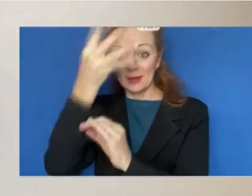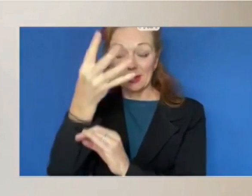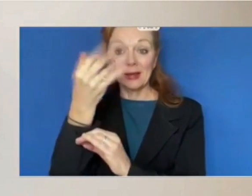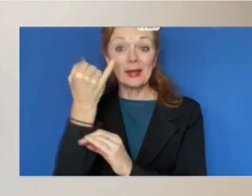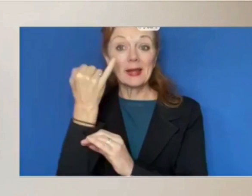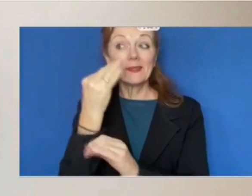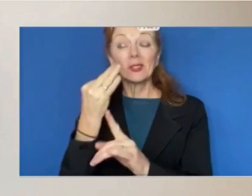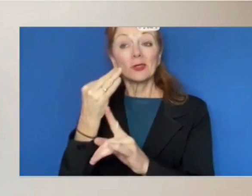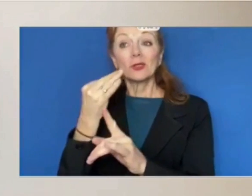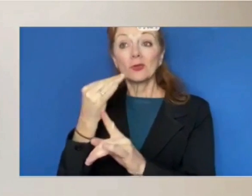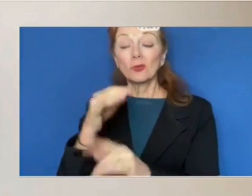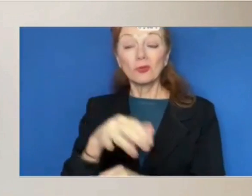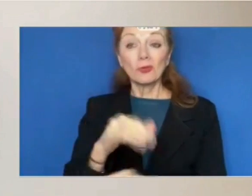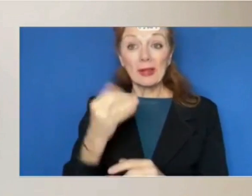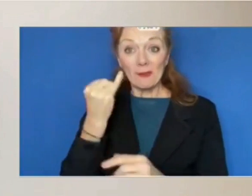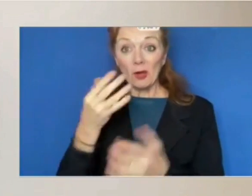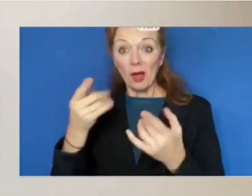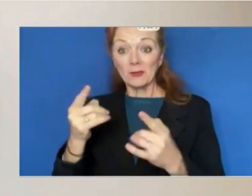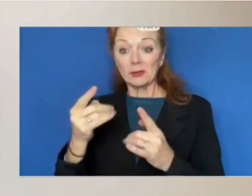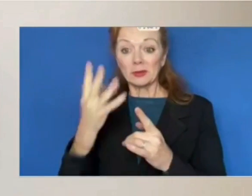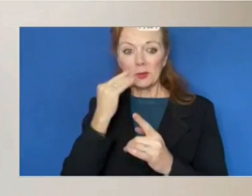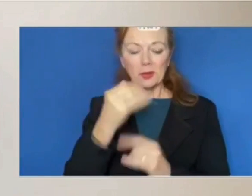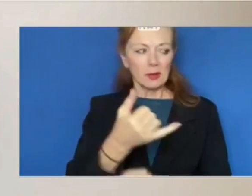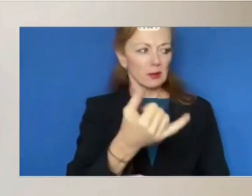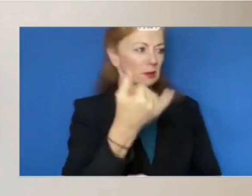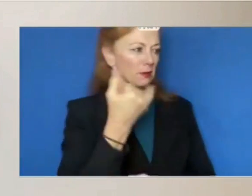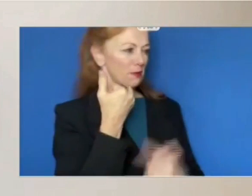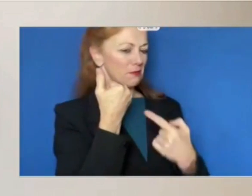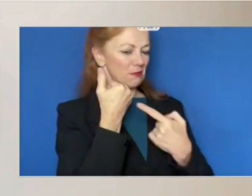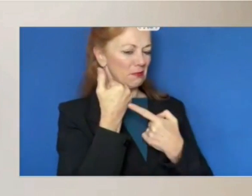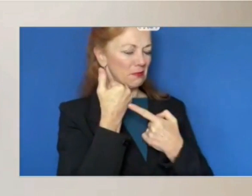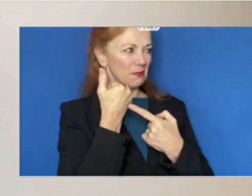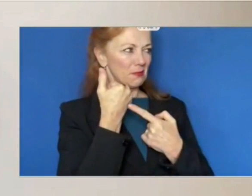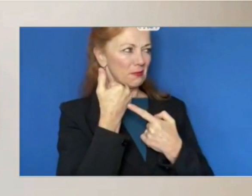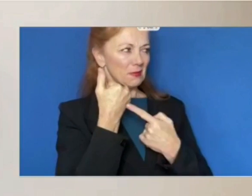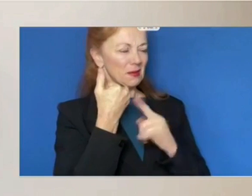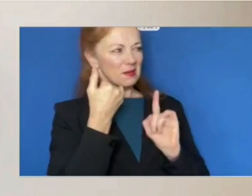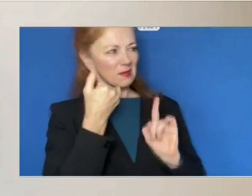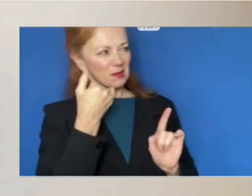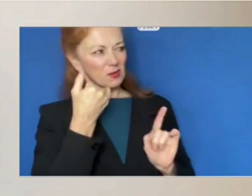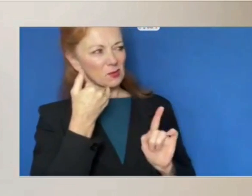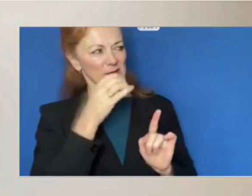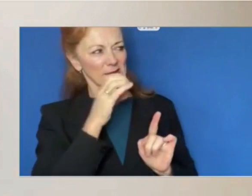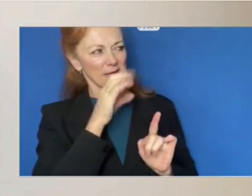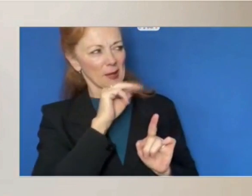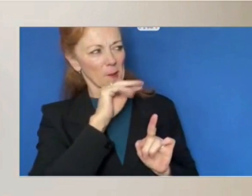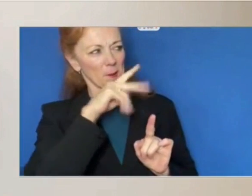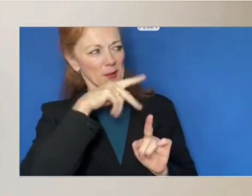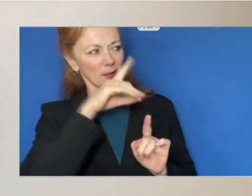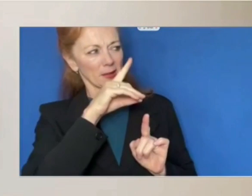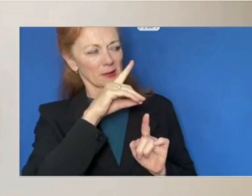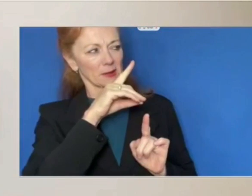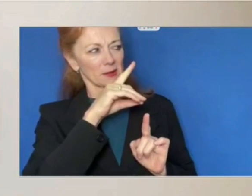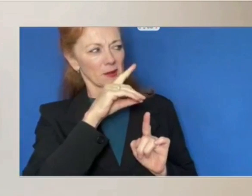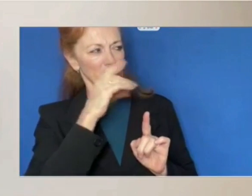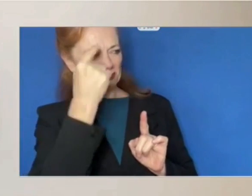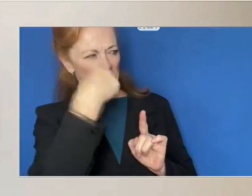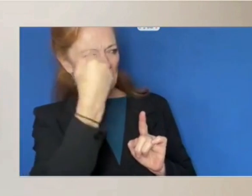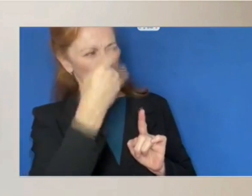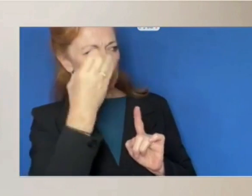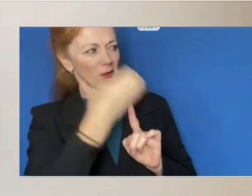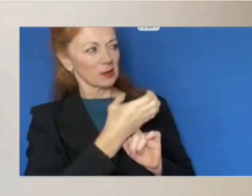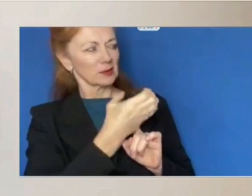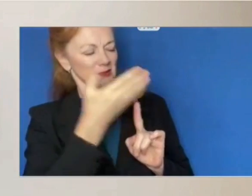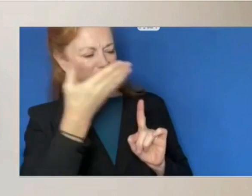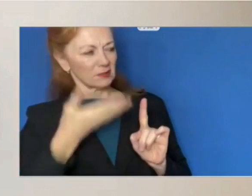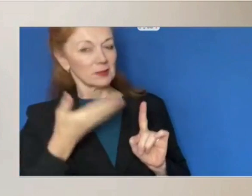on a telephone with somebody they believe to be impersonating the police, or somebody that does impersonate themselves as the police,